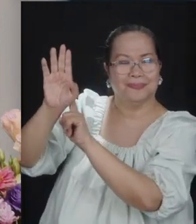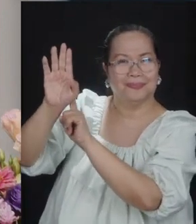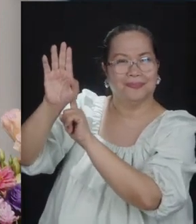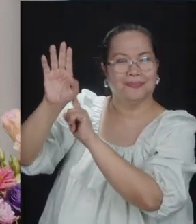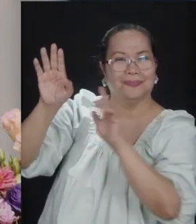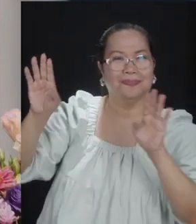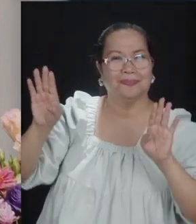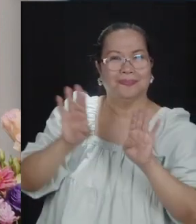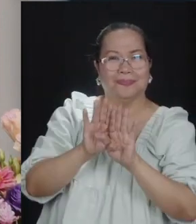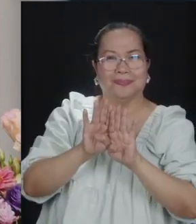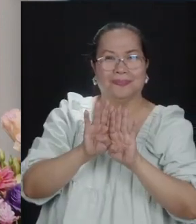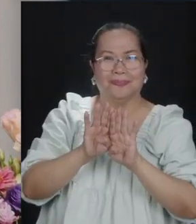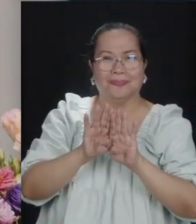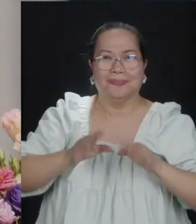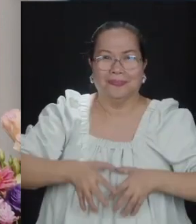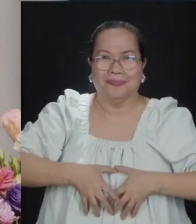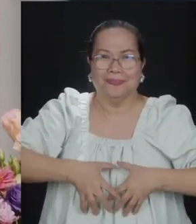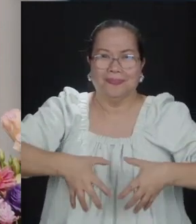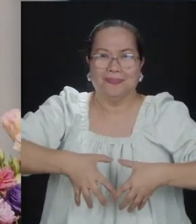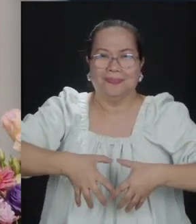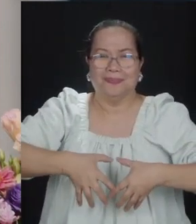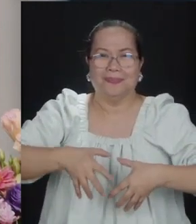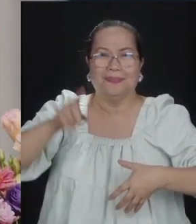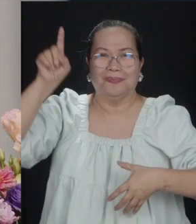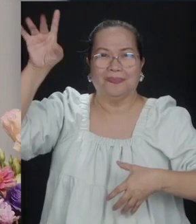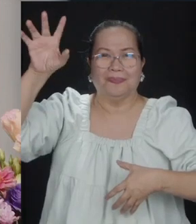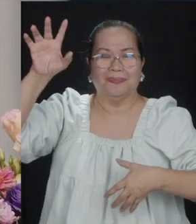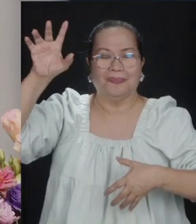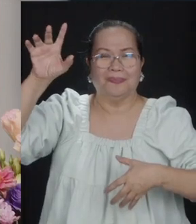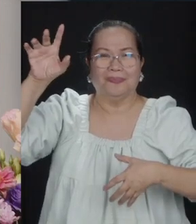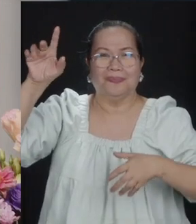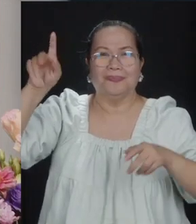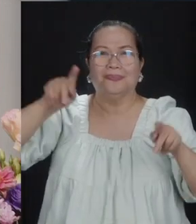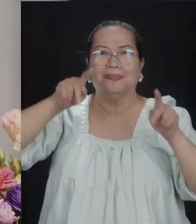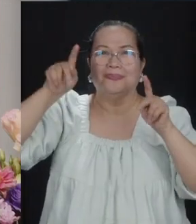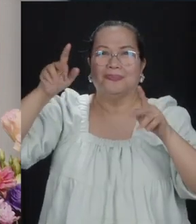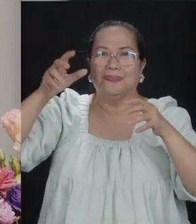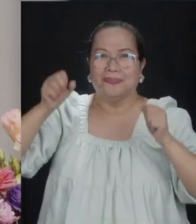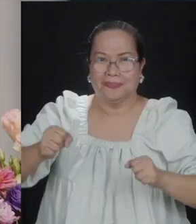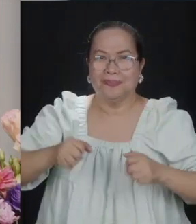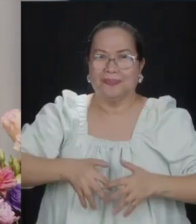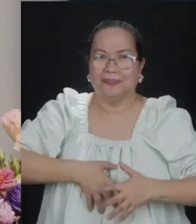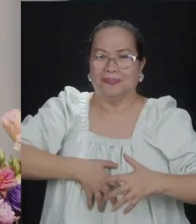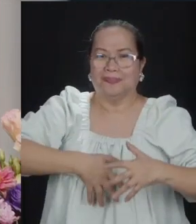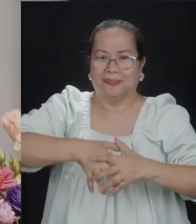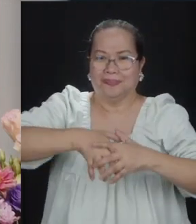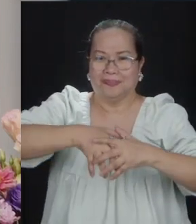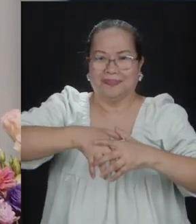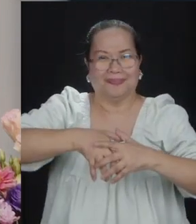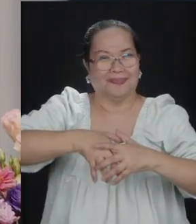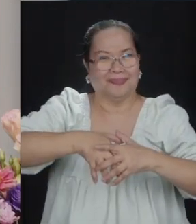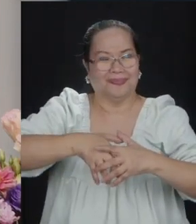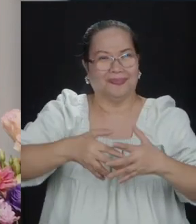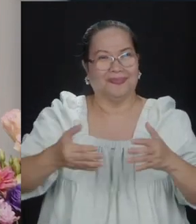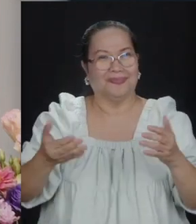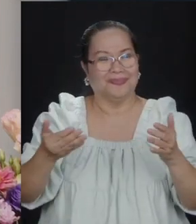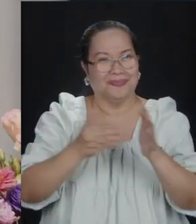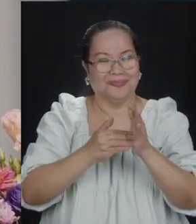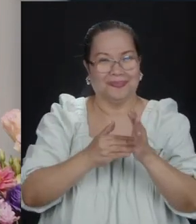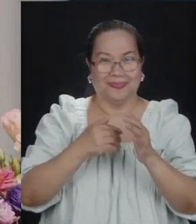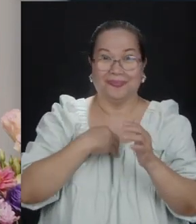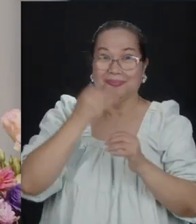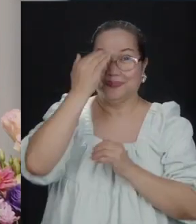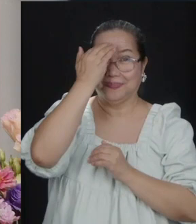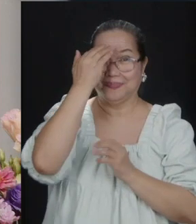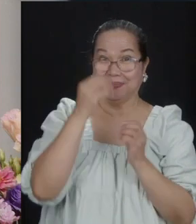close wombs and to the one who had power to let her bear a child. You know that we know so